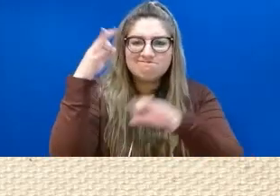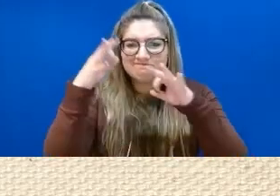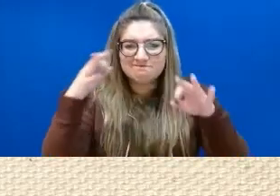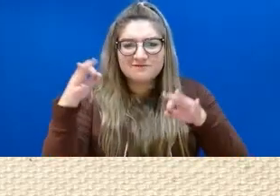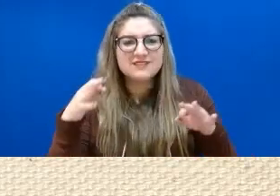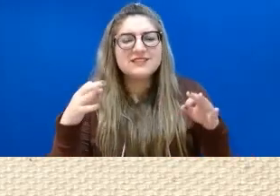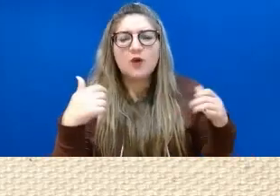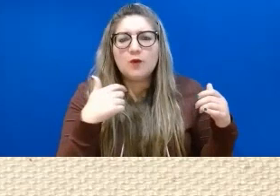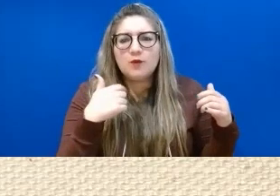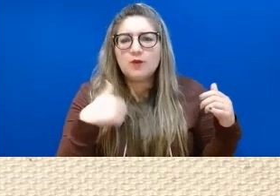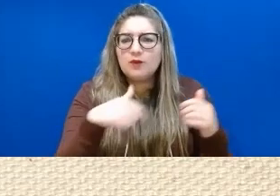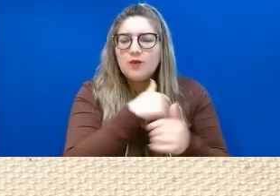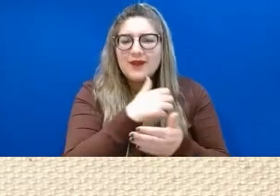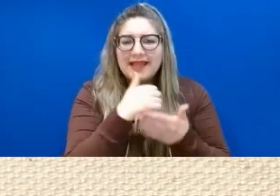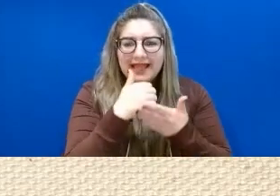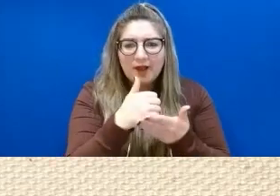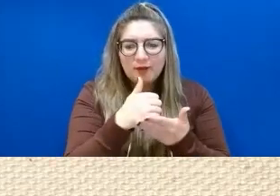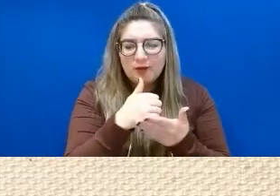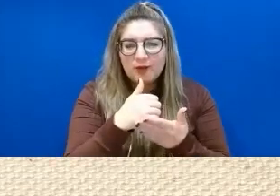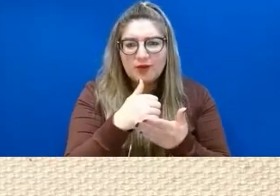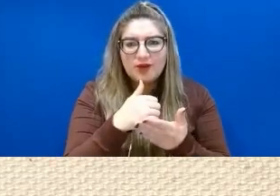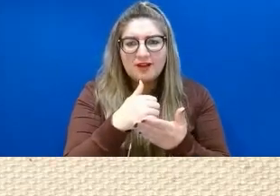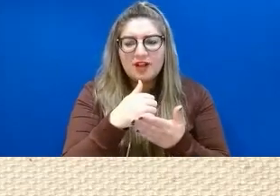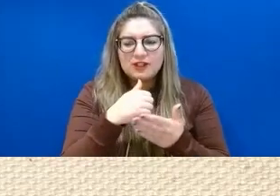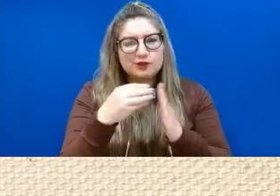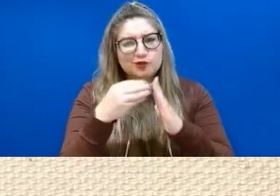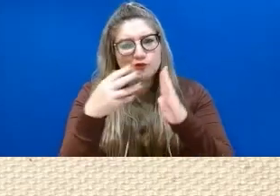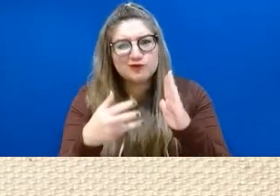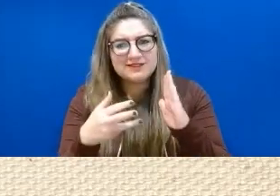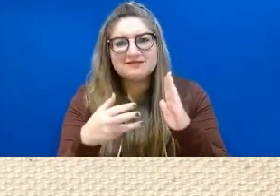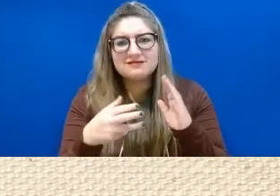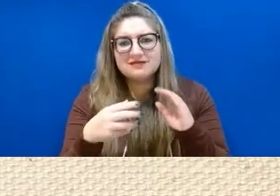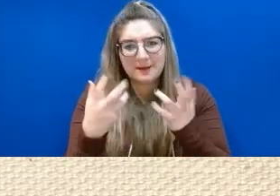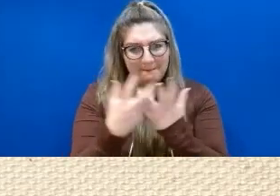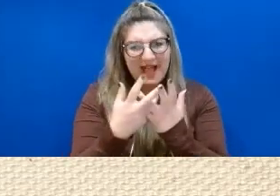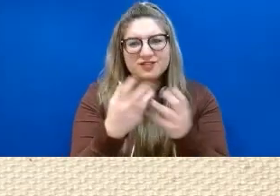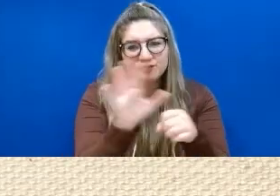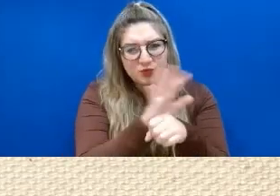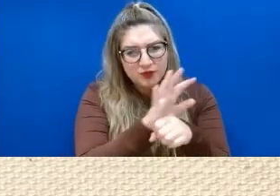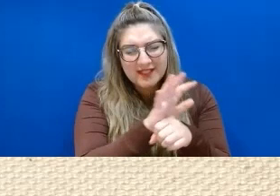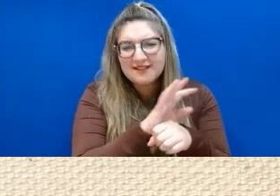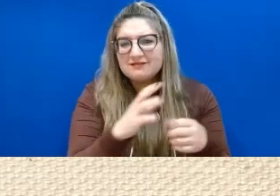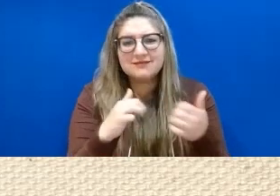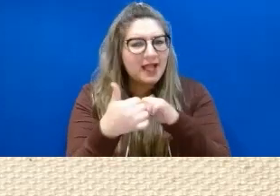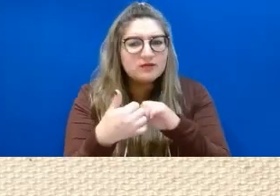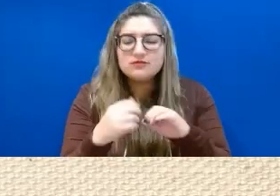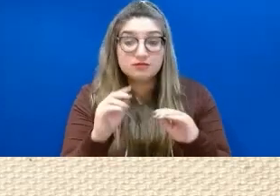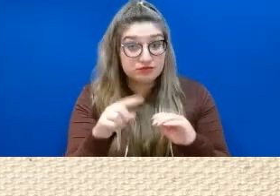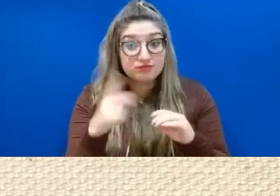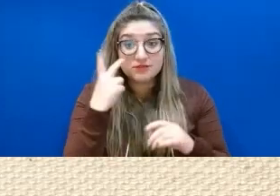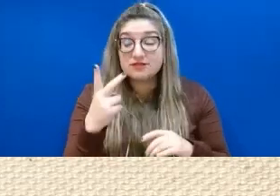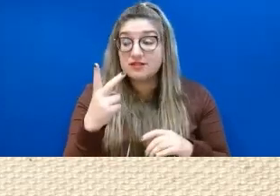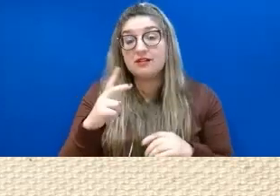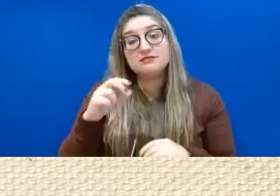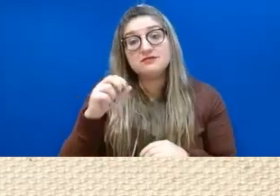As you can tell, she was brought to the United States by her mom. Jacqueline, her mom, and then they were